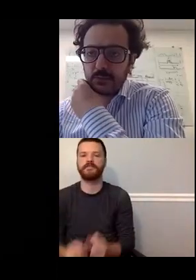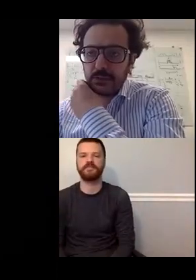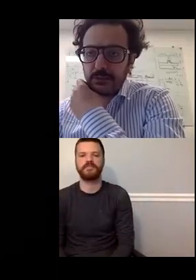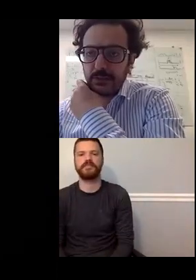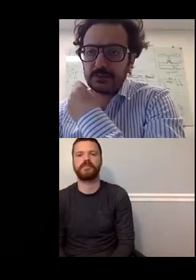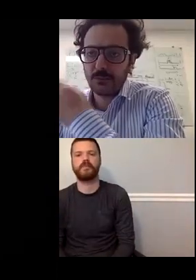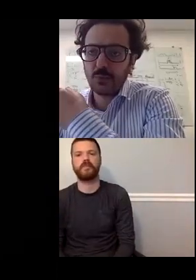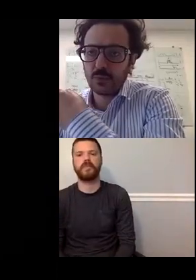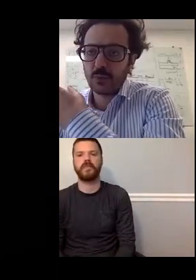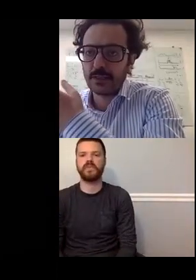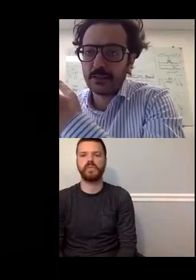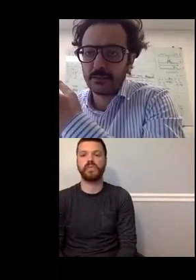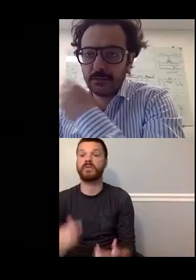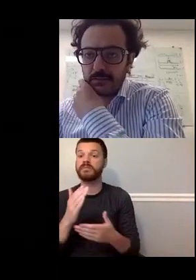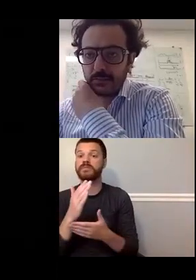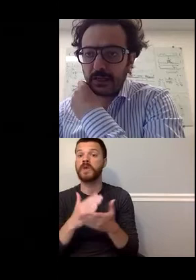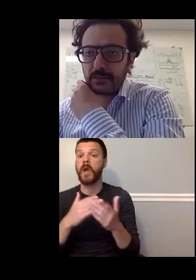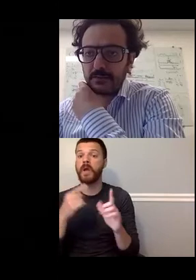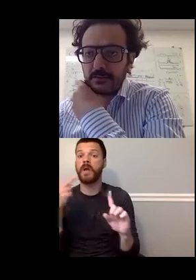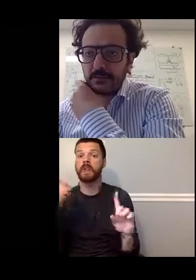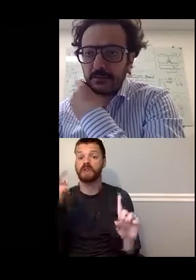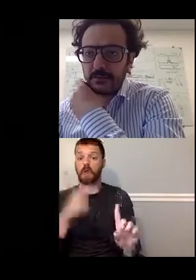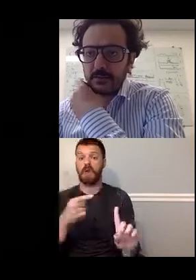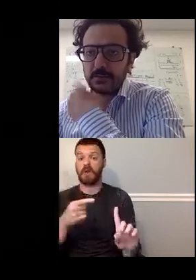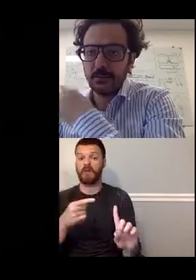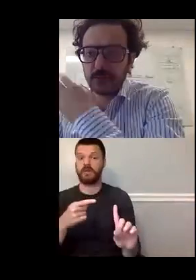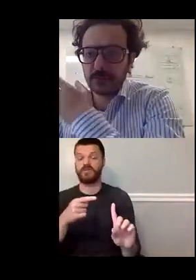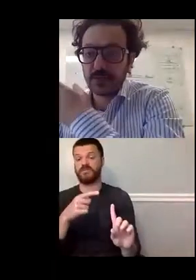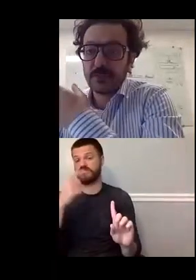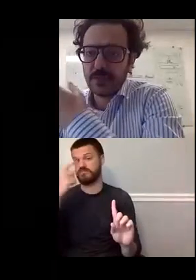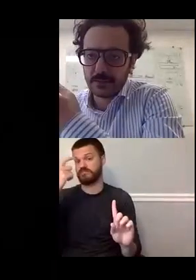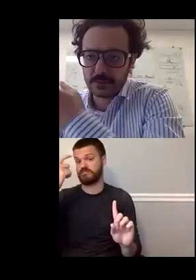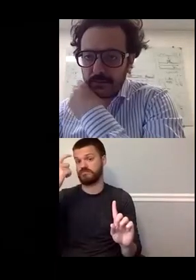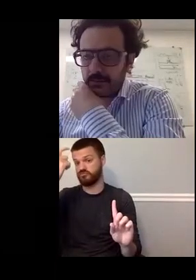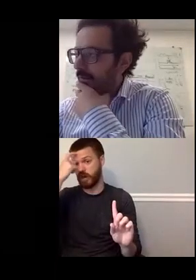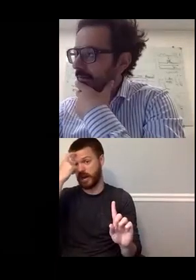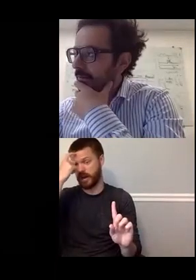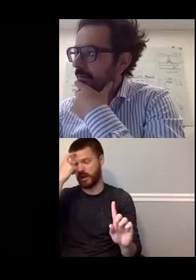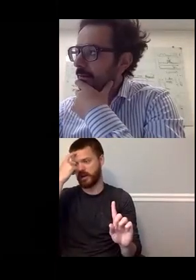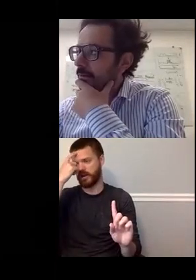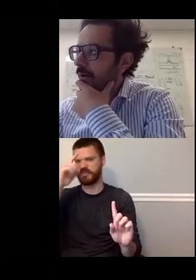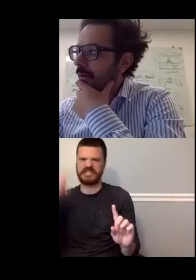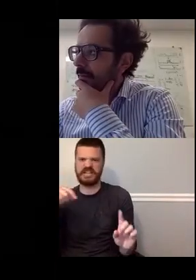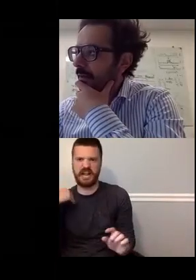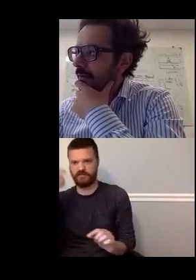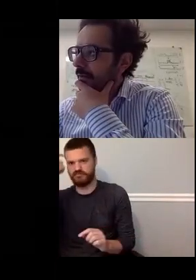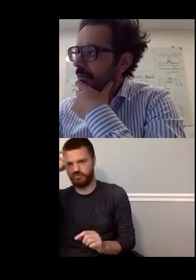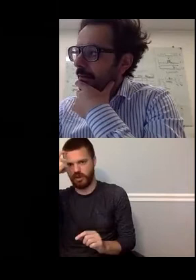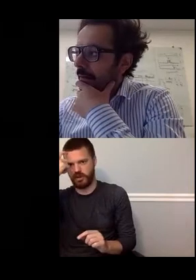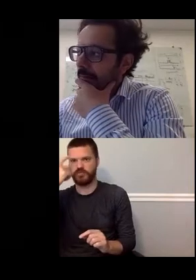that at some point, we will need the brain in order to experience chronic